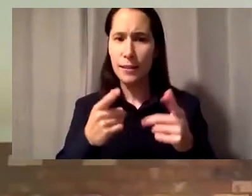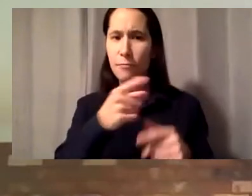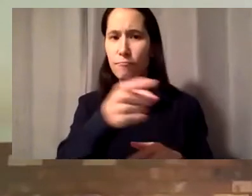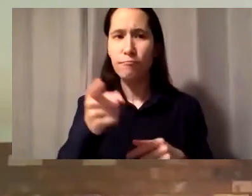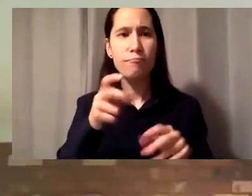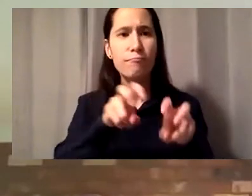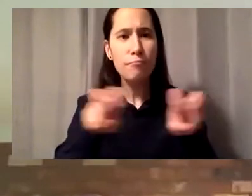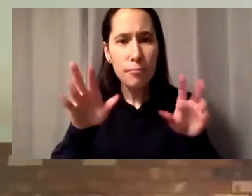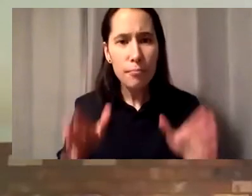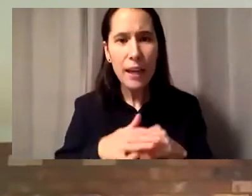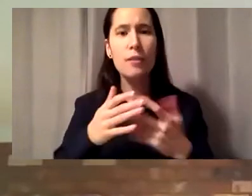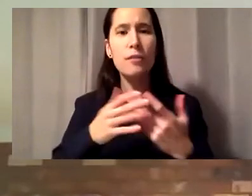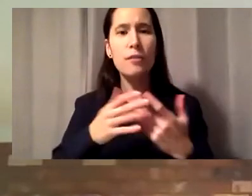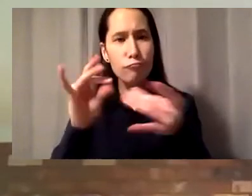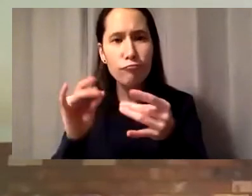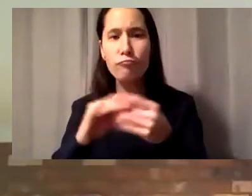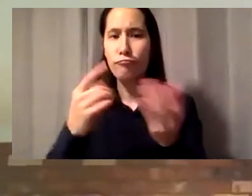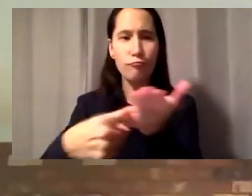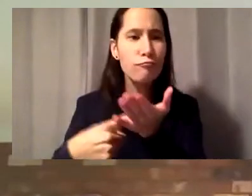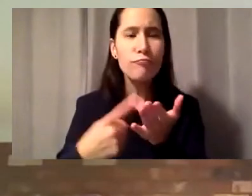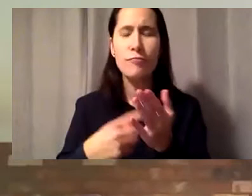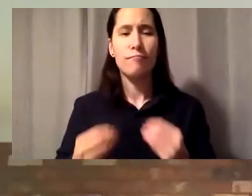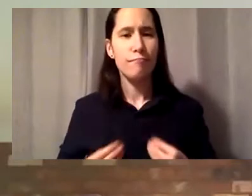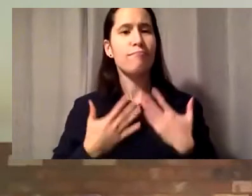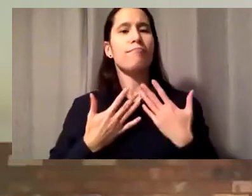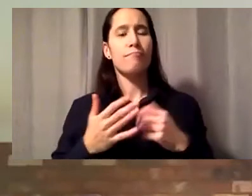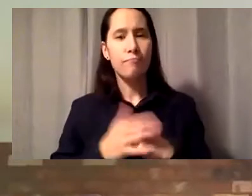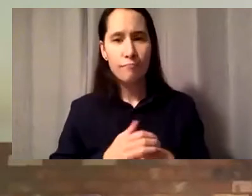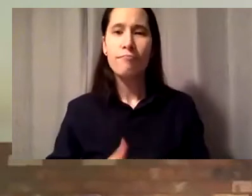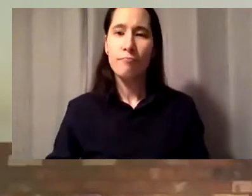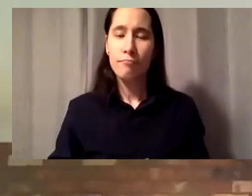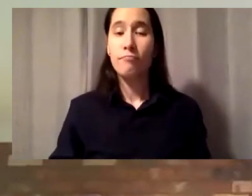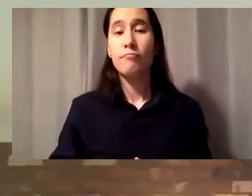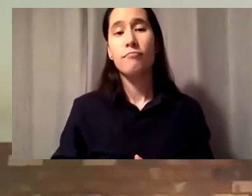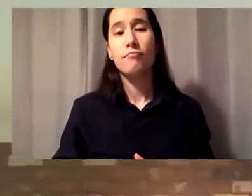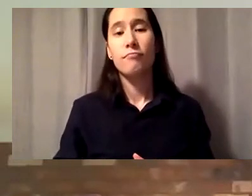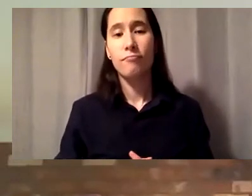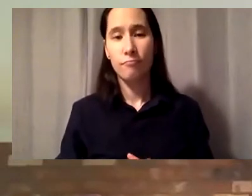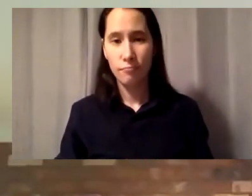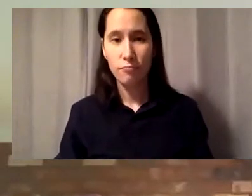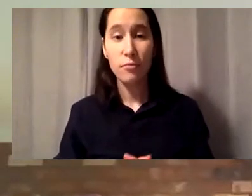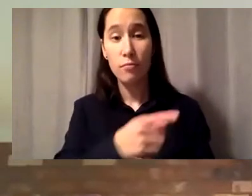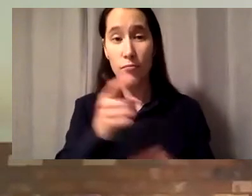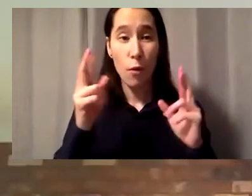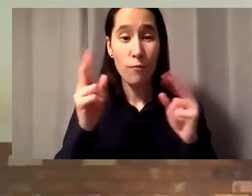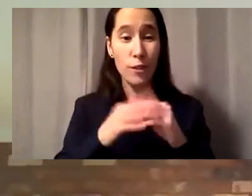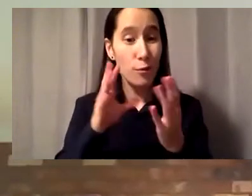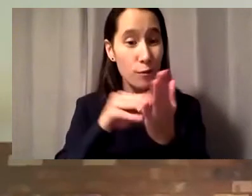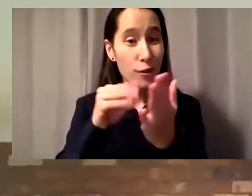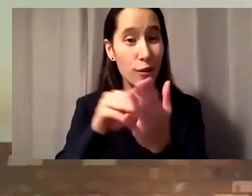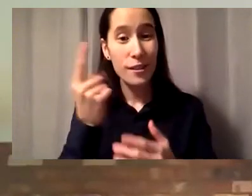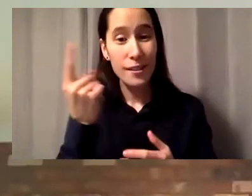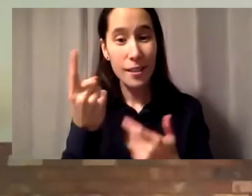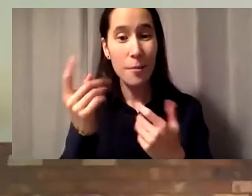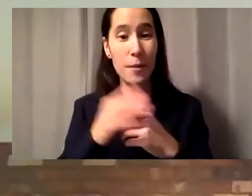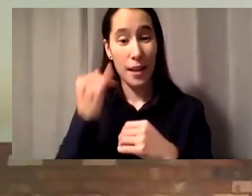and continue to bring it forward all the time. As I said, I hope everyone on the line has learned something from the discussion. If you would like to learn